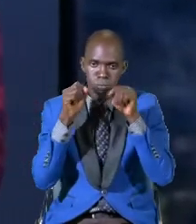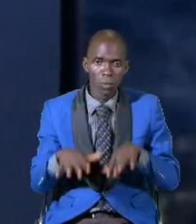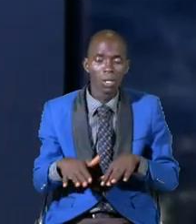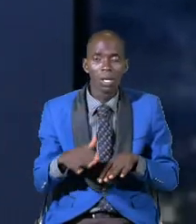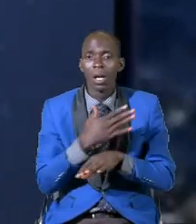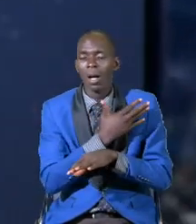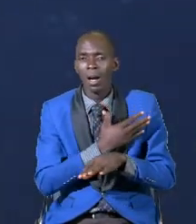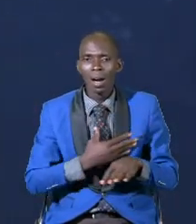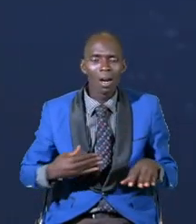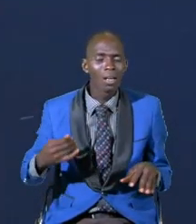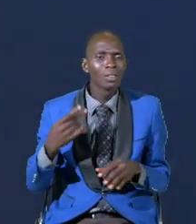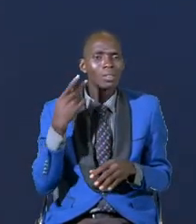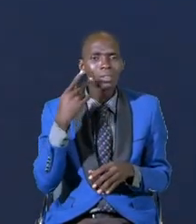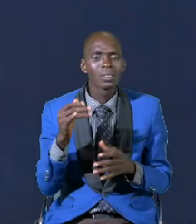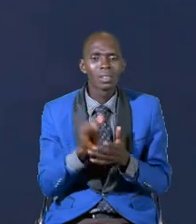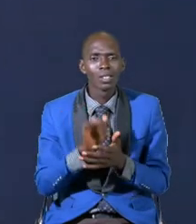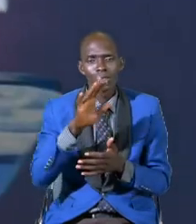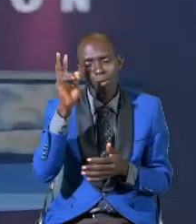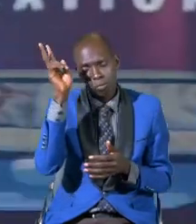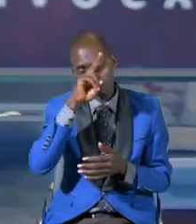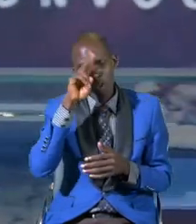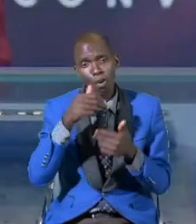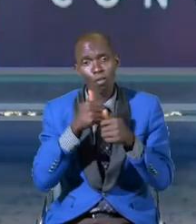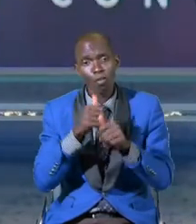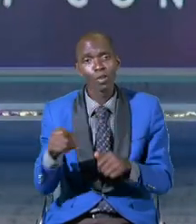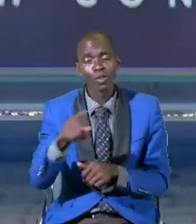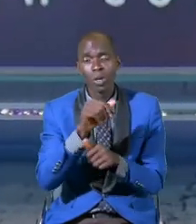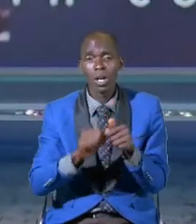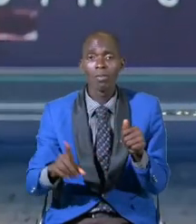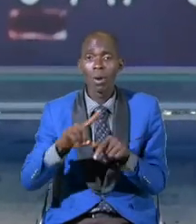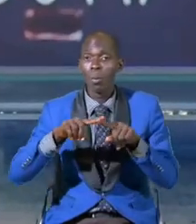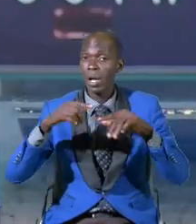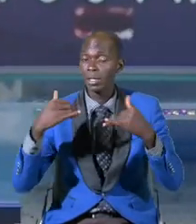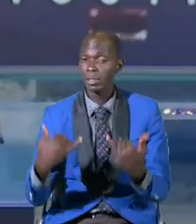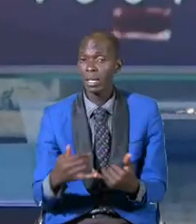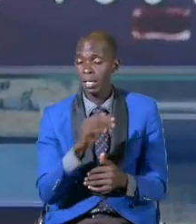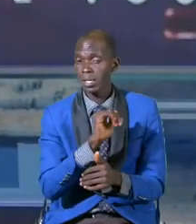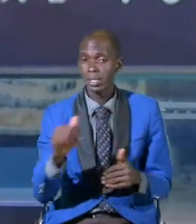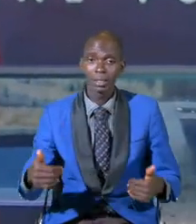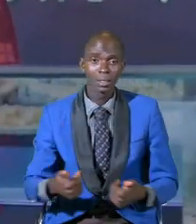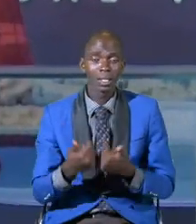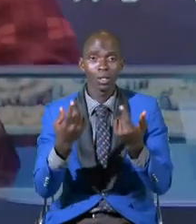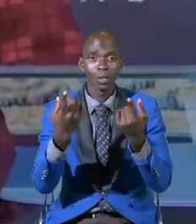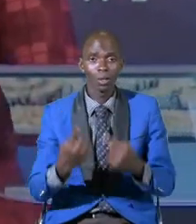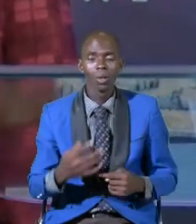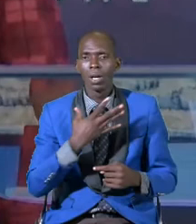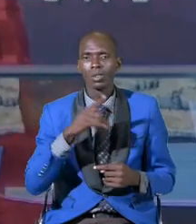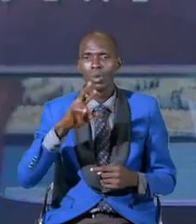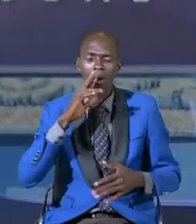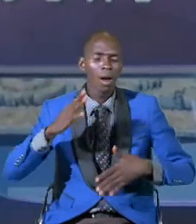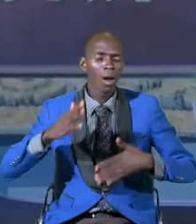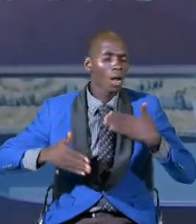cowardice followed you everywhere. But now a challenge has come. I'm excited about that challenge. A